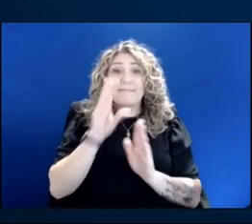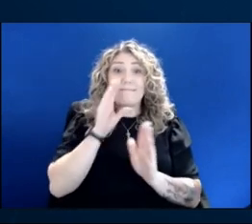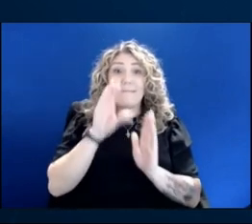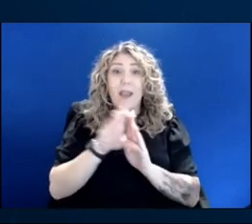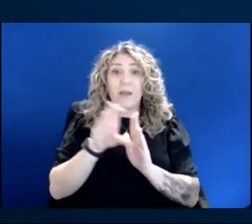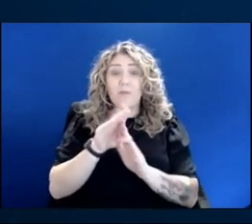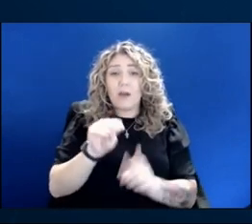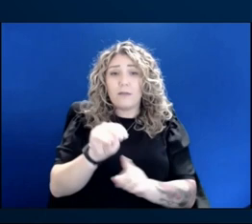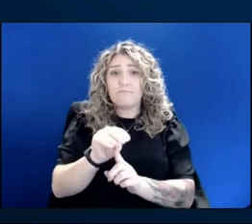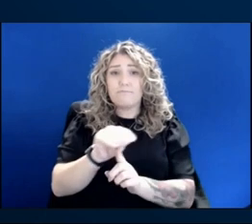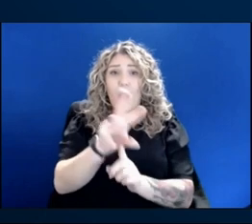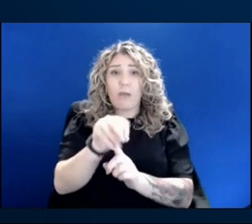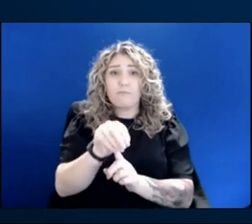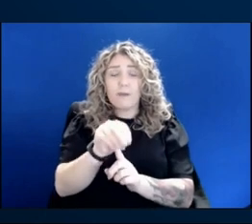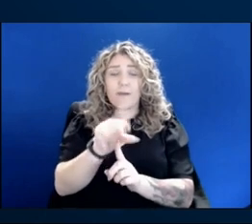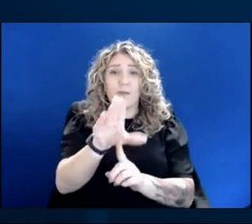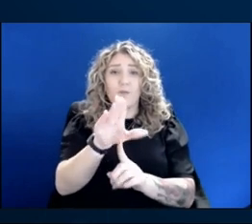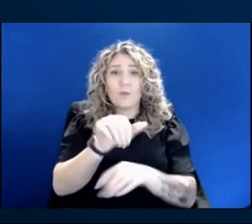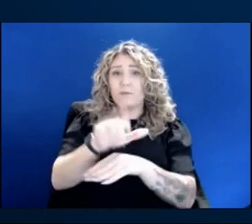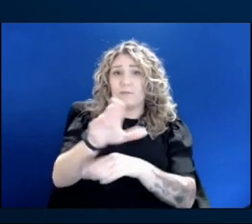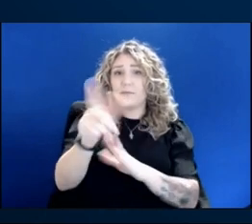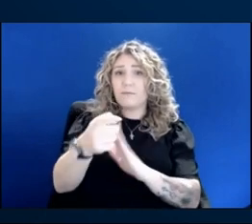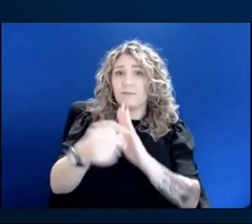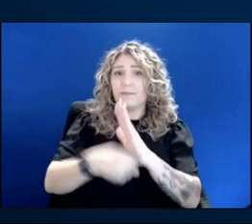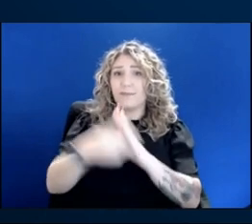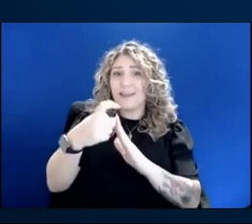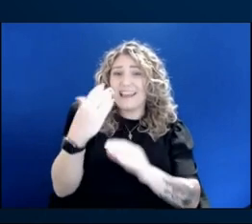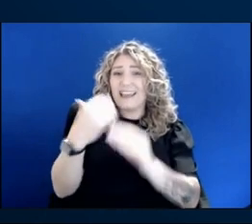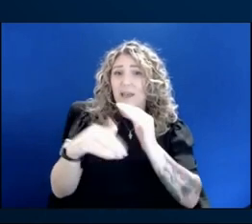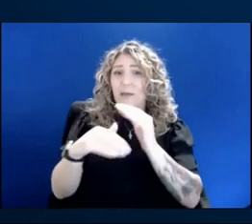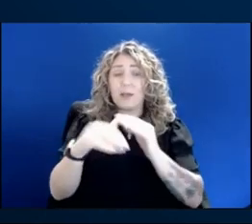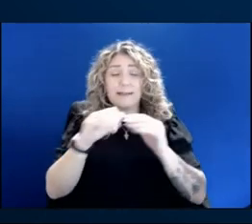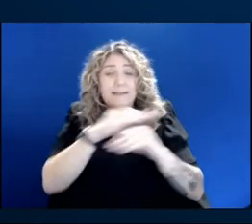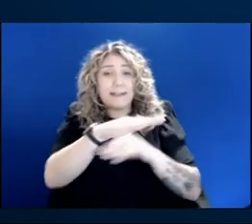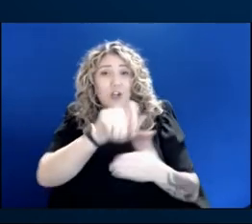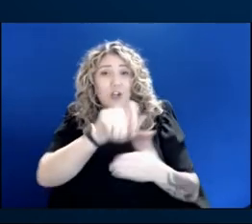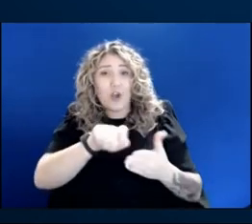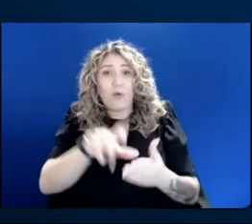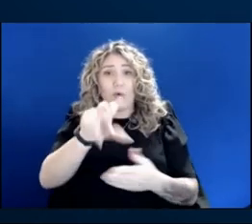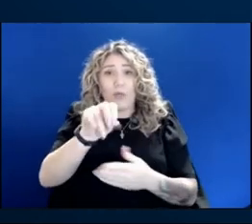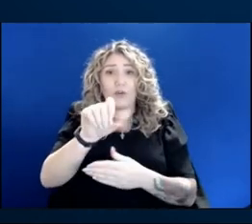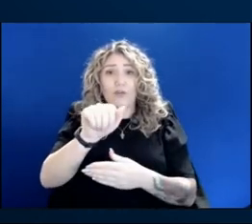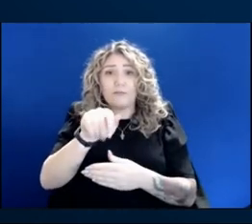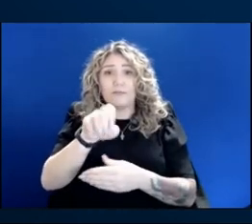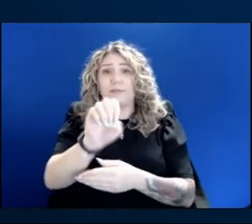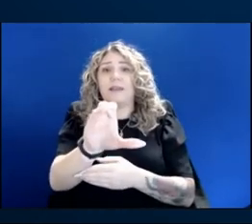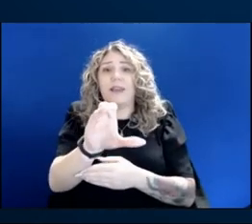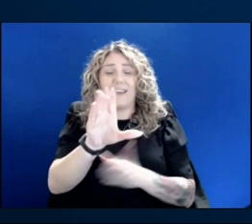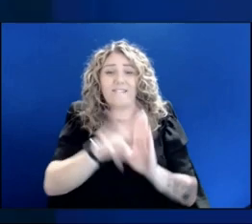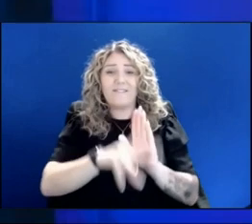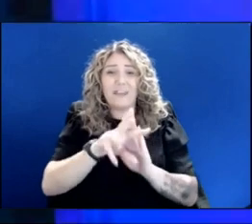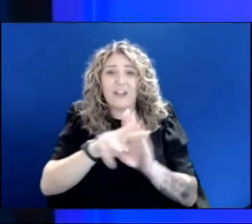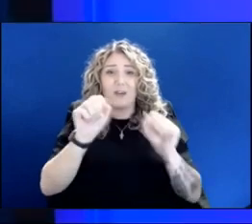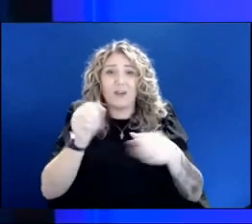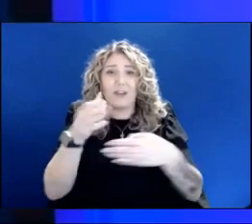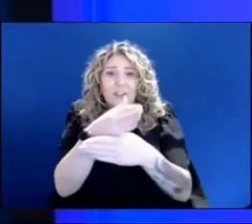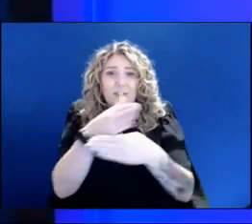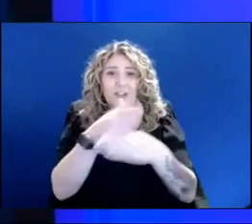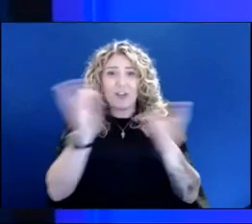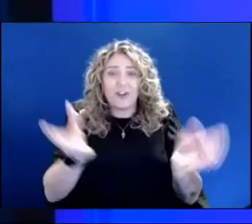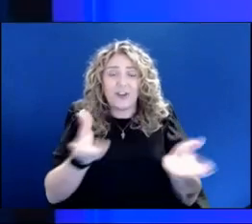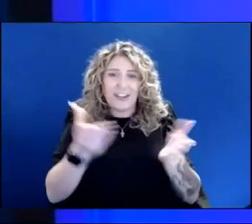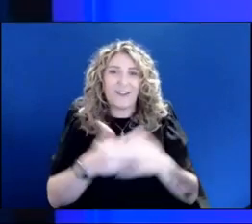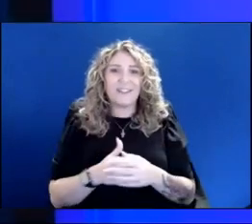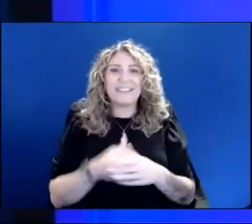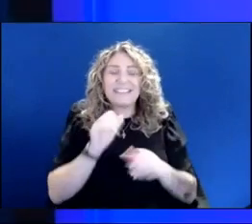email, and you can send a note or a 30-second video that we can then share right here on air. So send those in. We'd love to see them. Coming up at